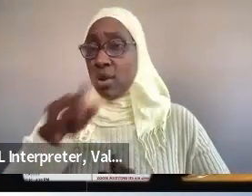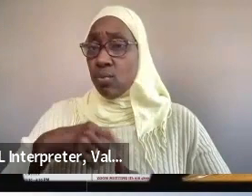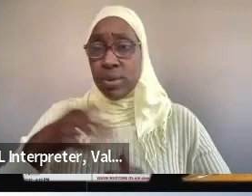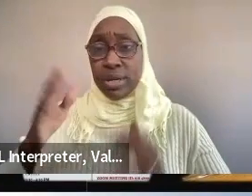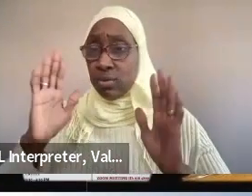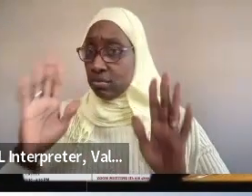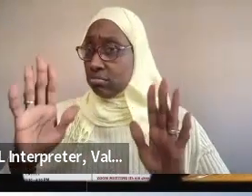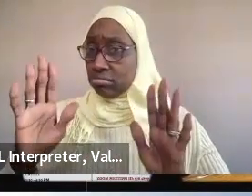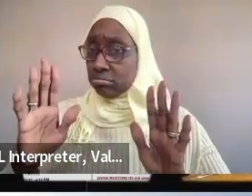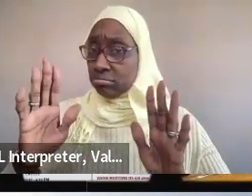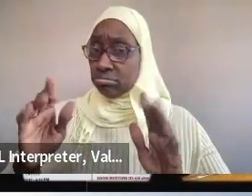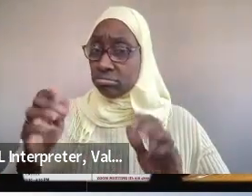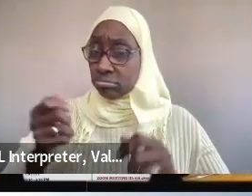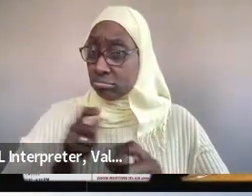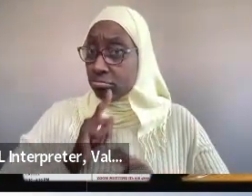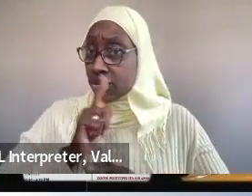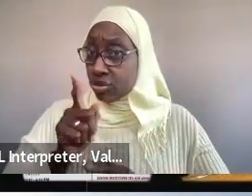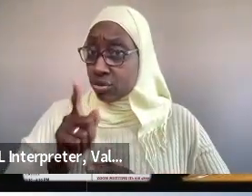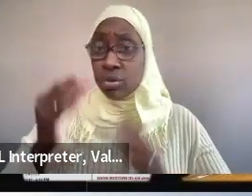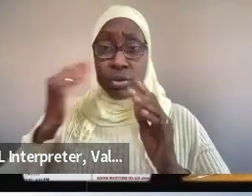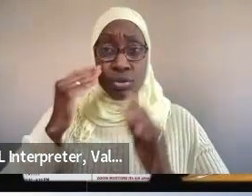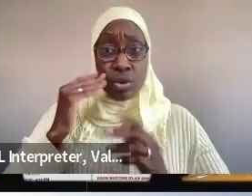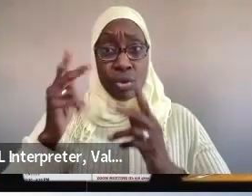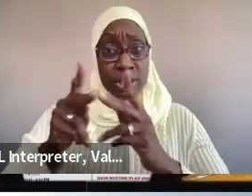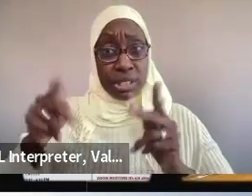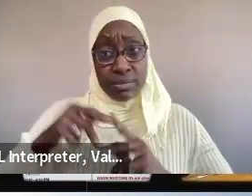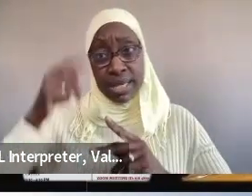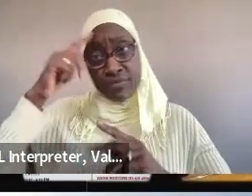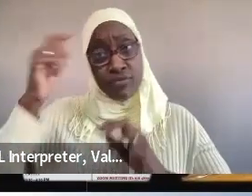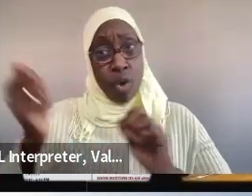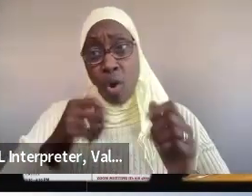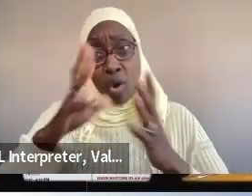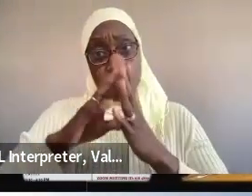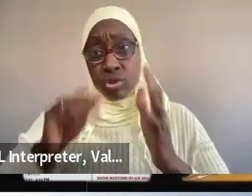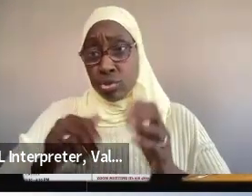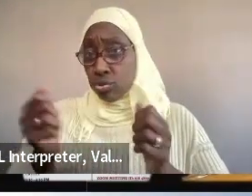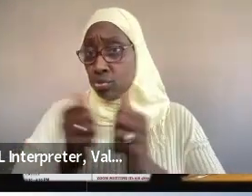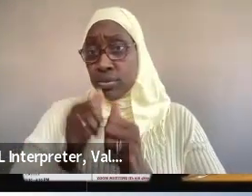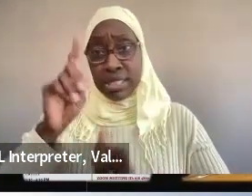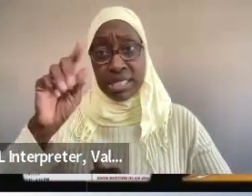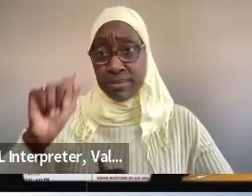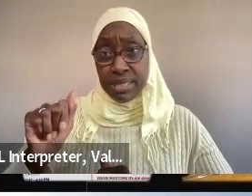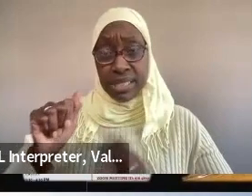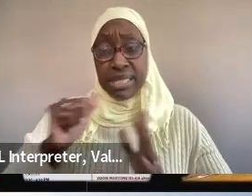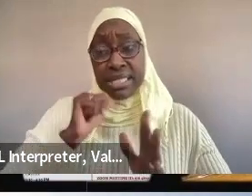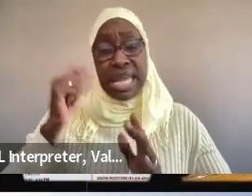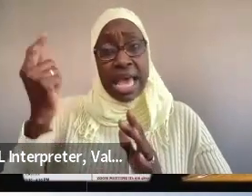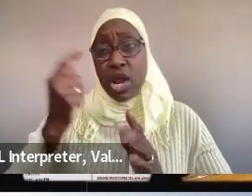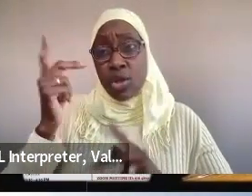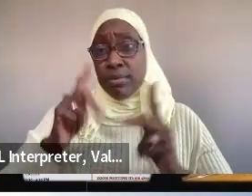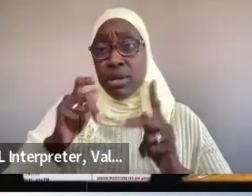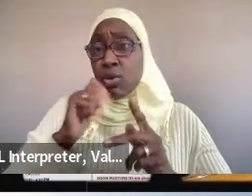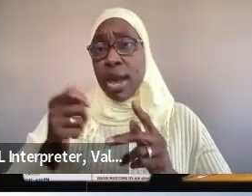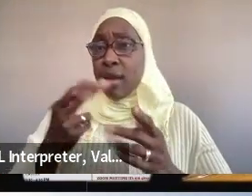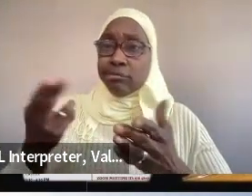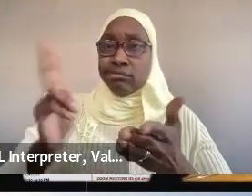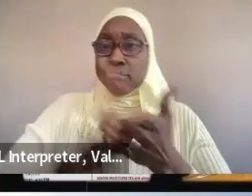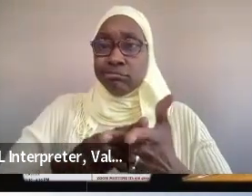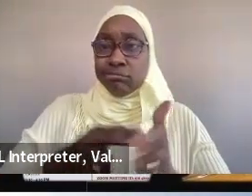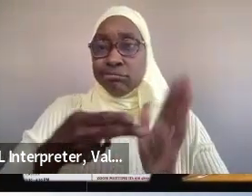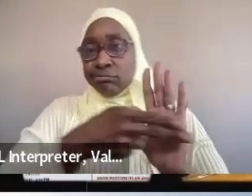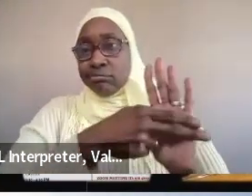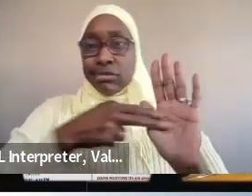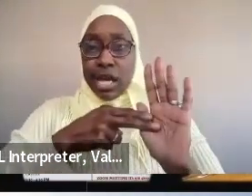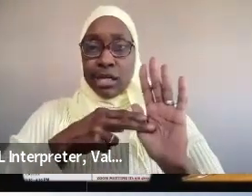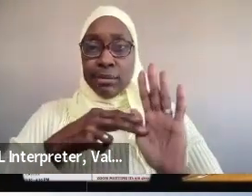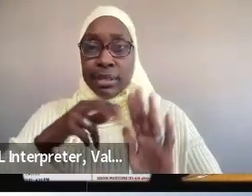to make sure that when we create space, that it's a space for all students with disabilities, not just those who have documented diagnoses. And so I think that was kind of where